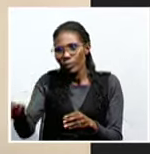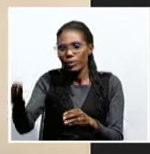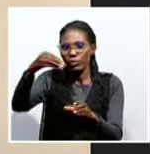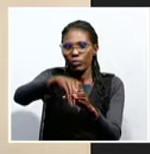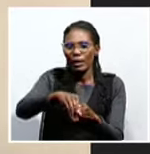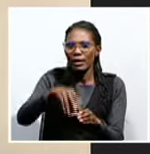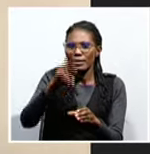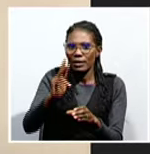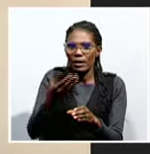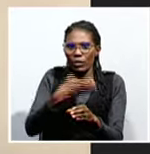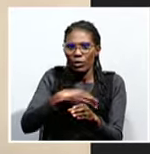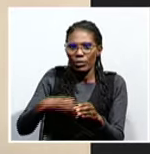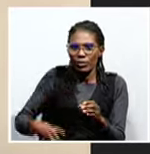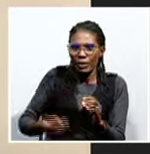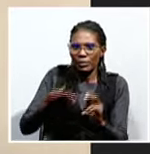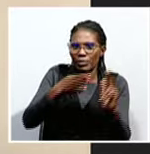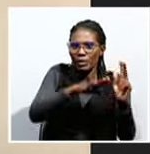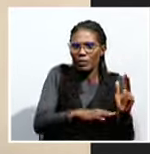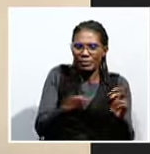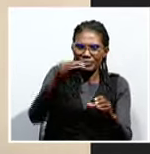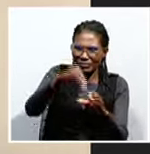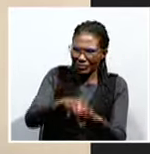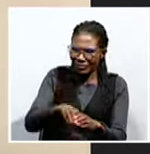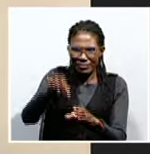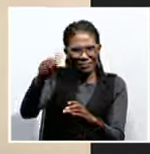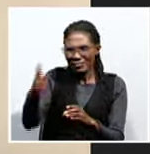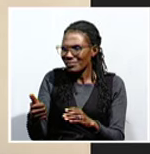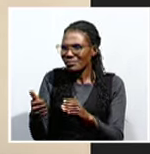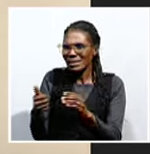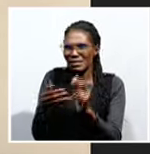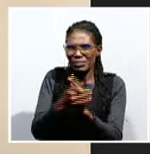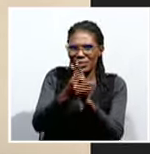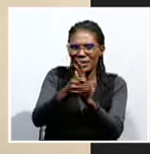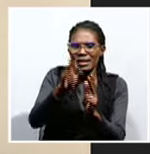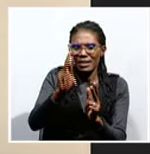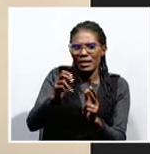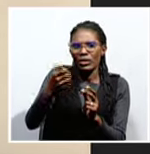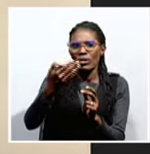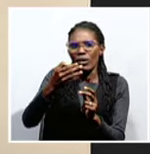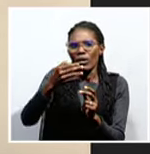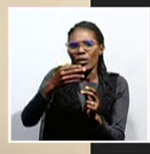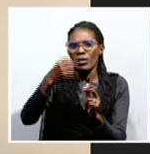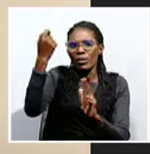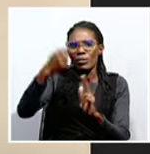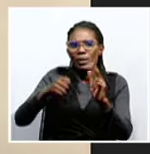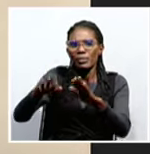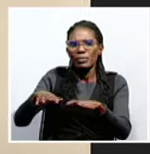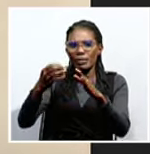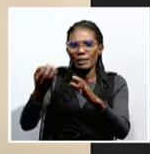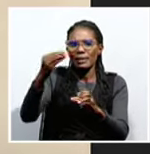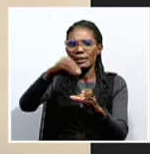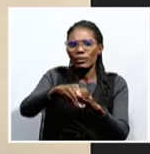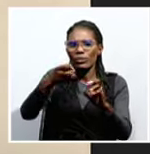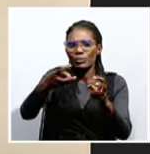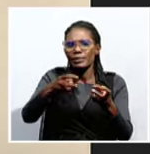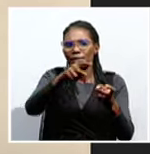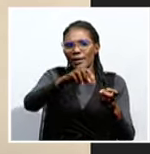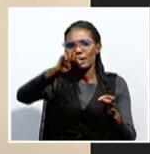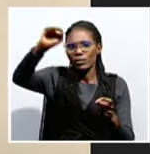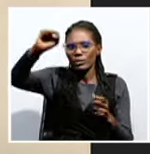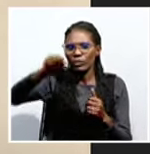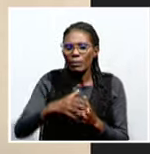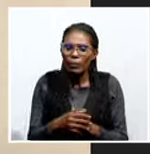the president, Chiriange, and so many other leaders. I think Katamili was also there. It was a